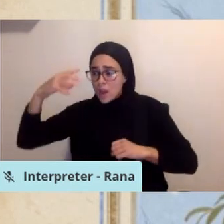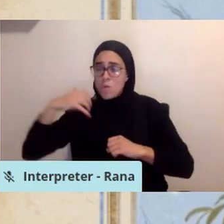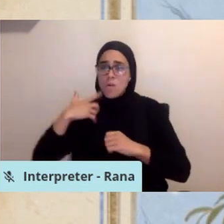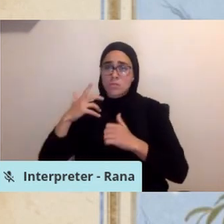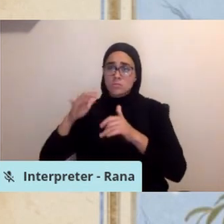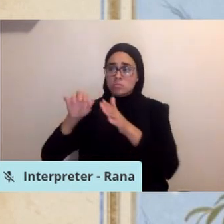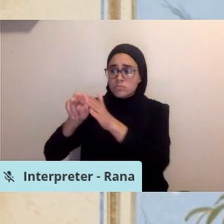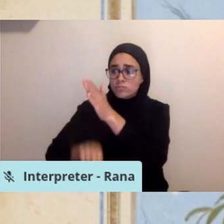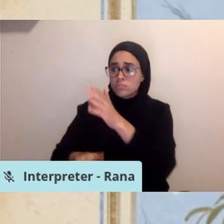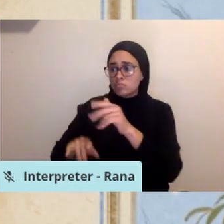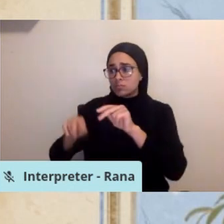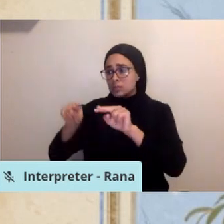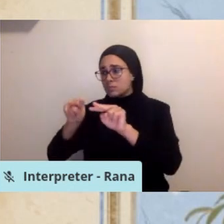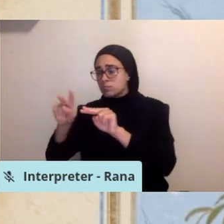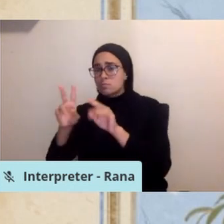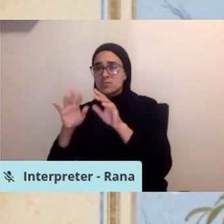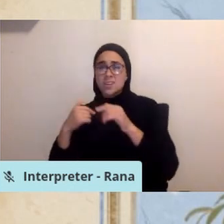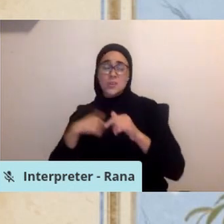to mourn.